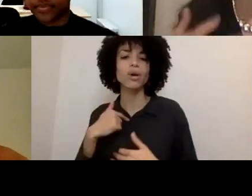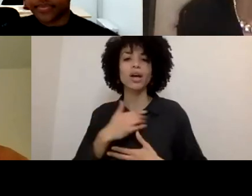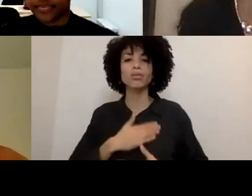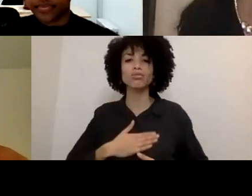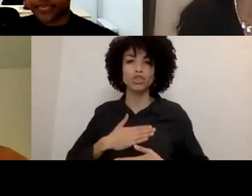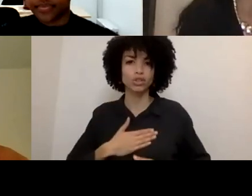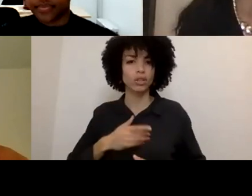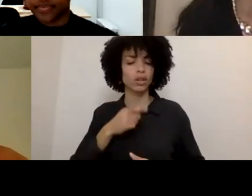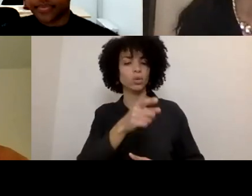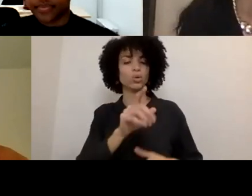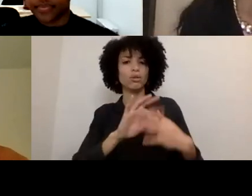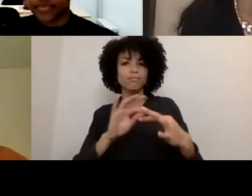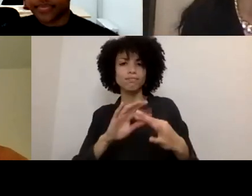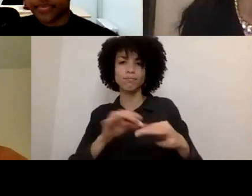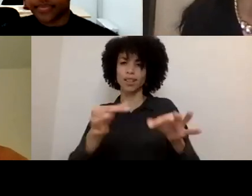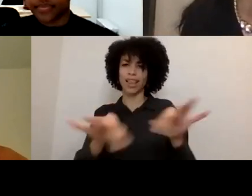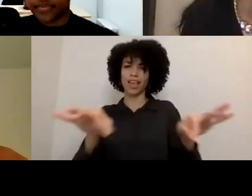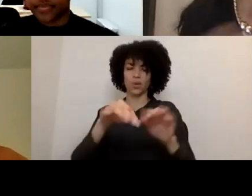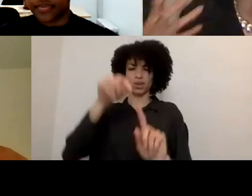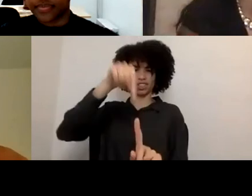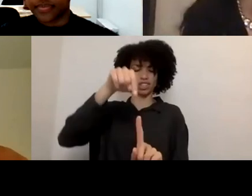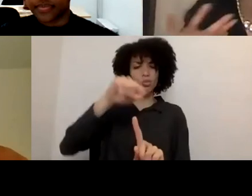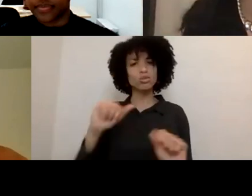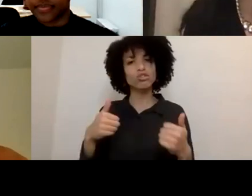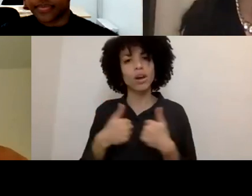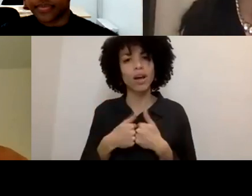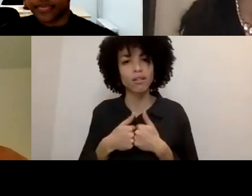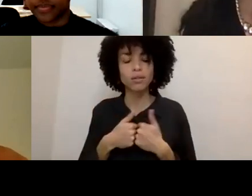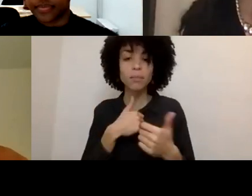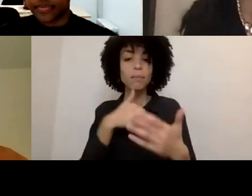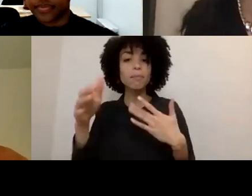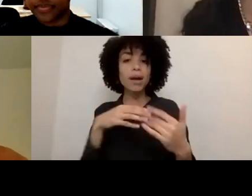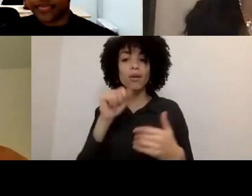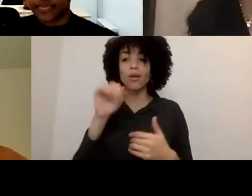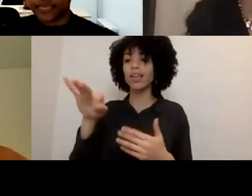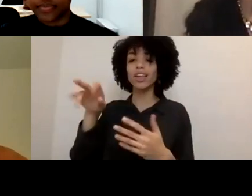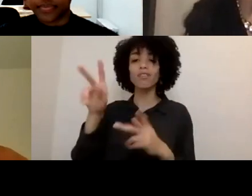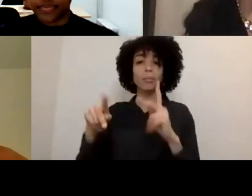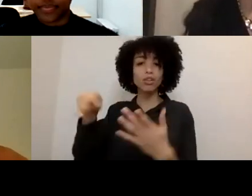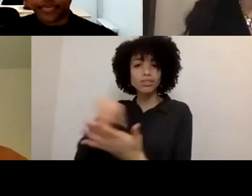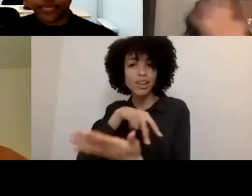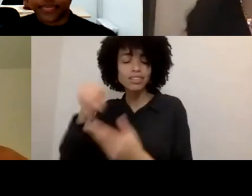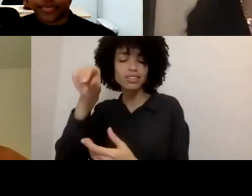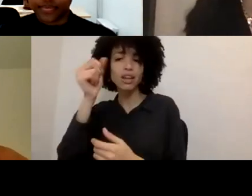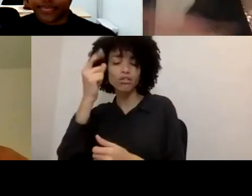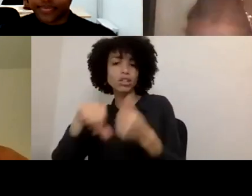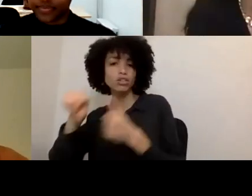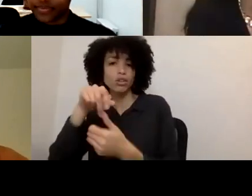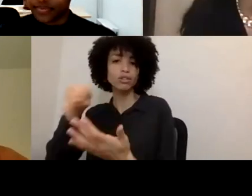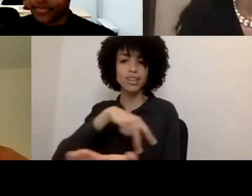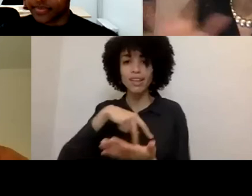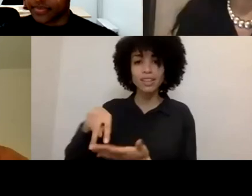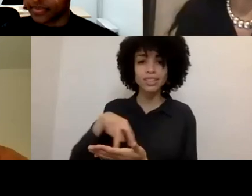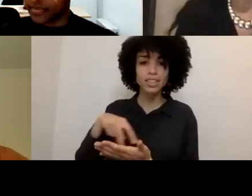language itself is a challenge, even when you have bodies that are communicating at that level. So thank you for that. And I also just want to say, we're not going to